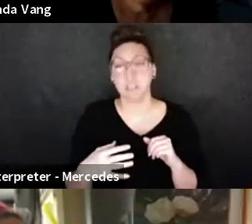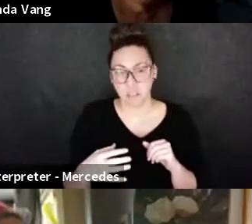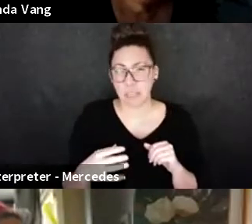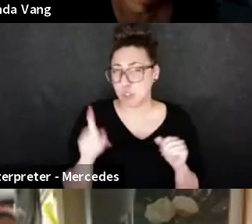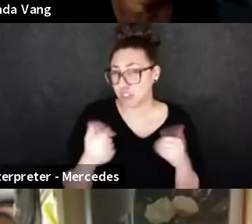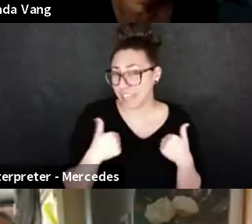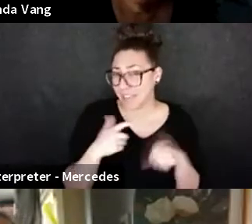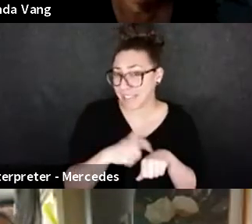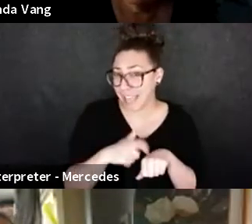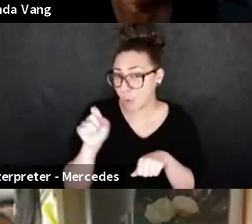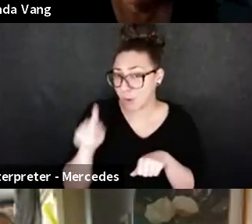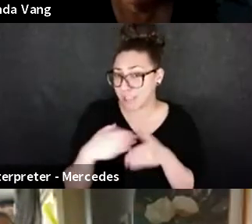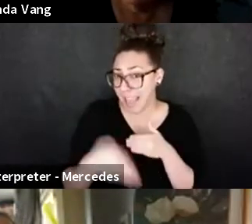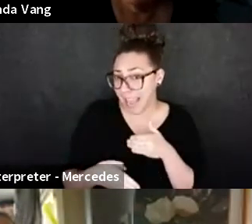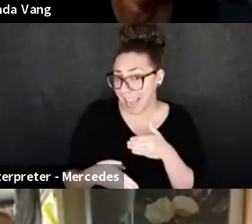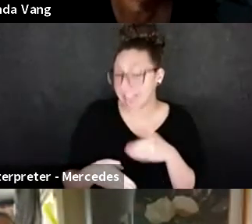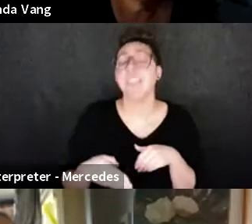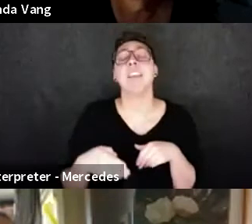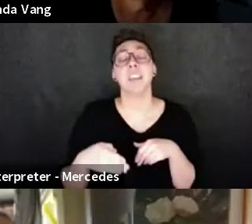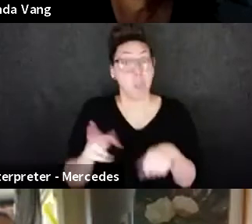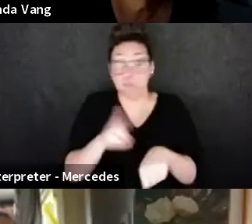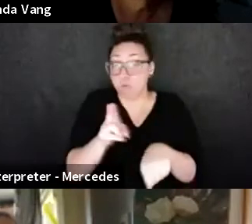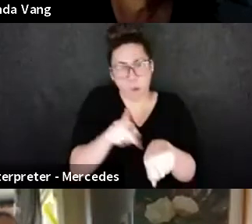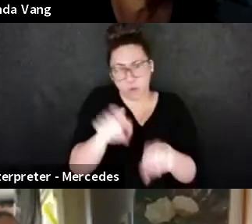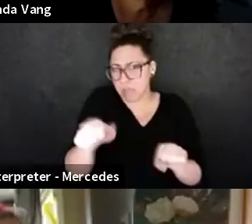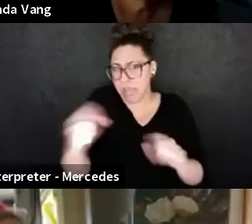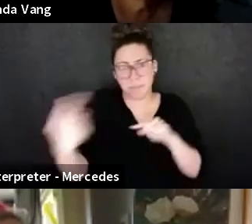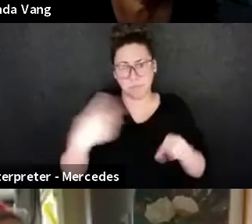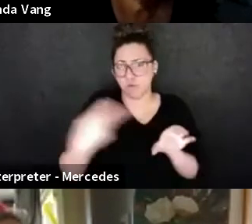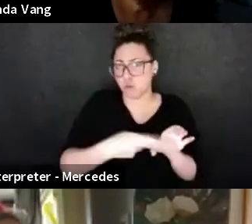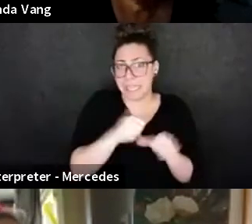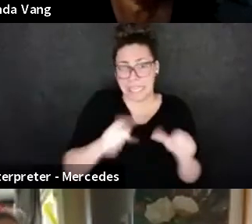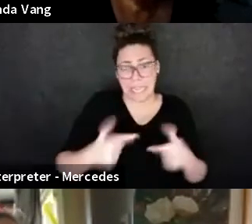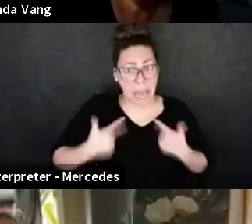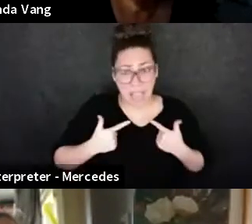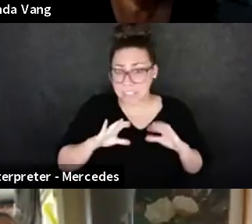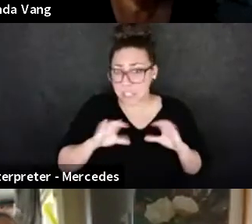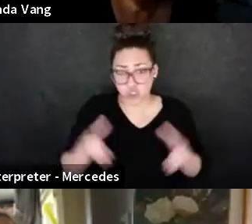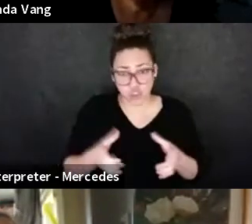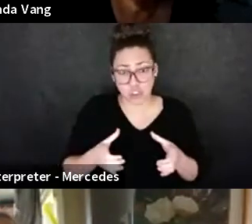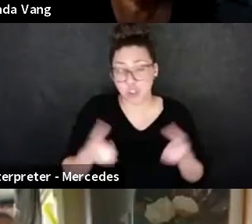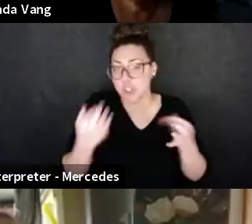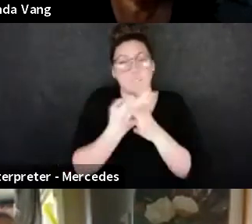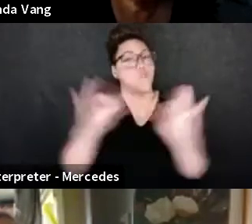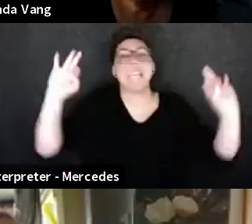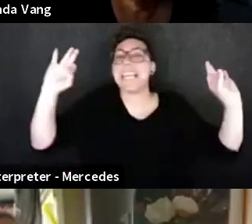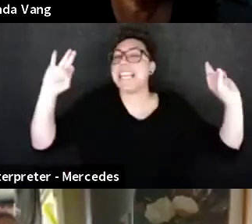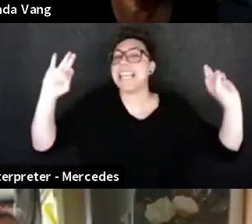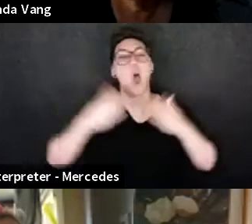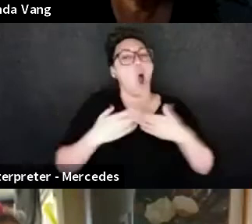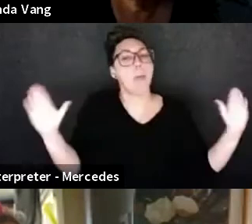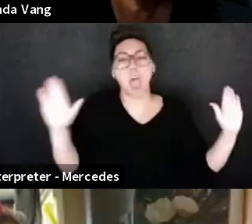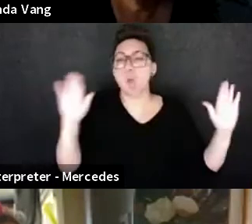more questions at the end. And then, of course, you can come to any of our live sessions. Those are just free and open to